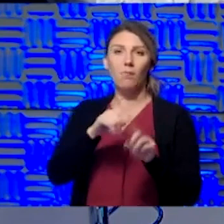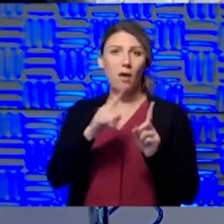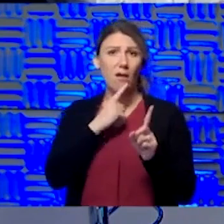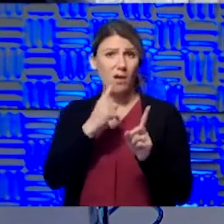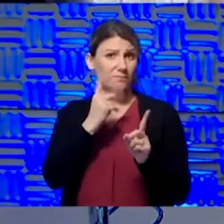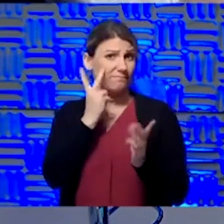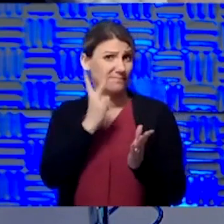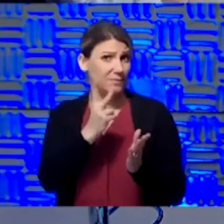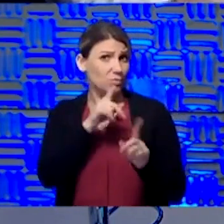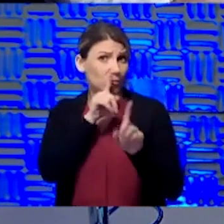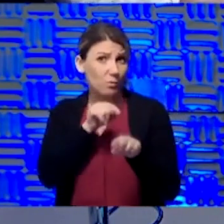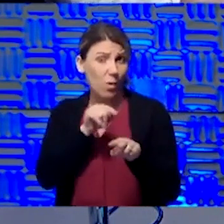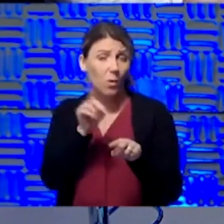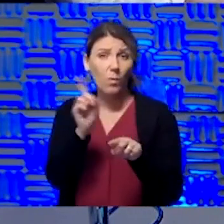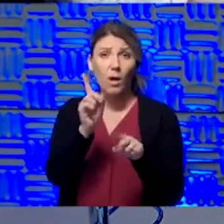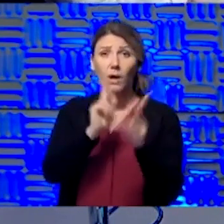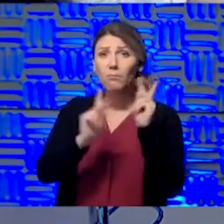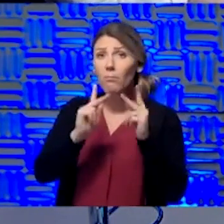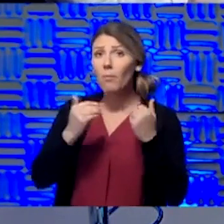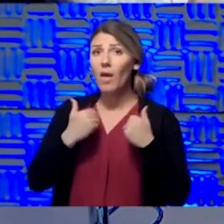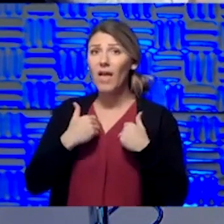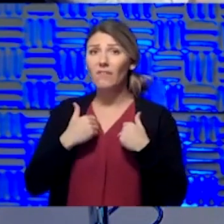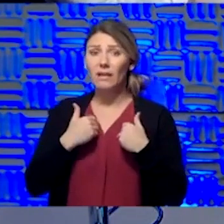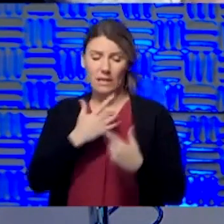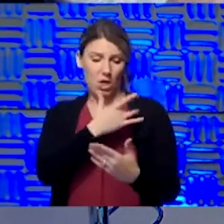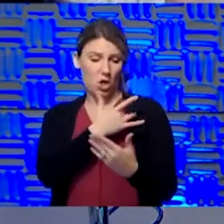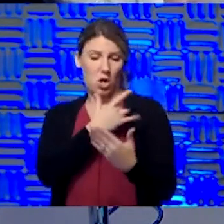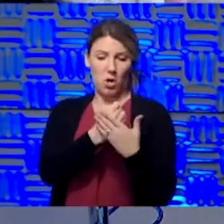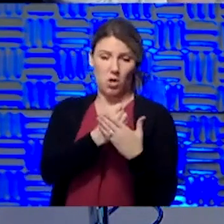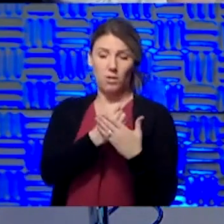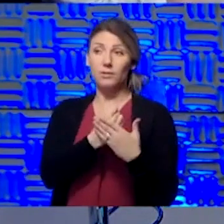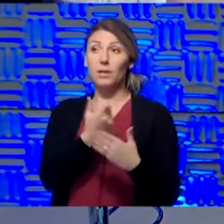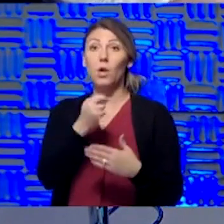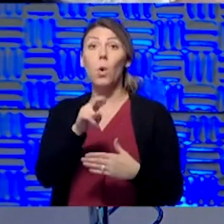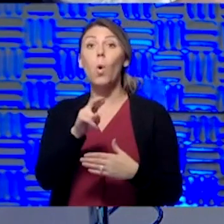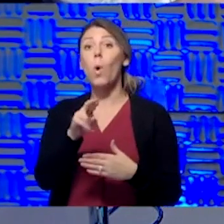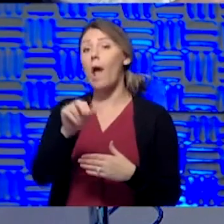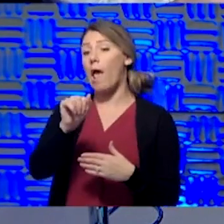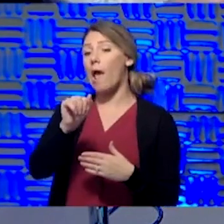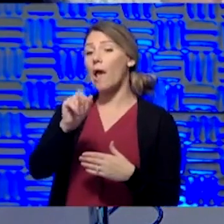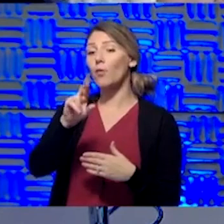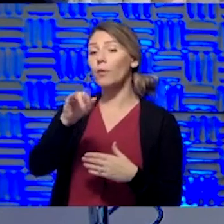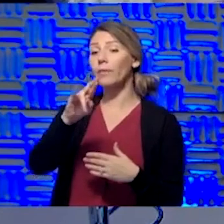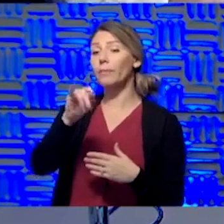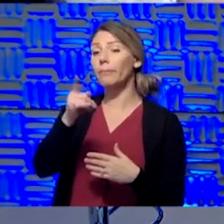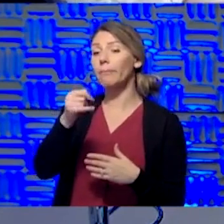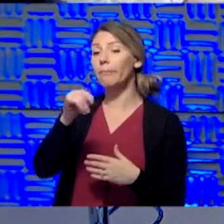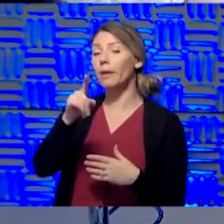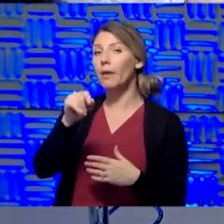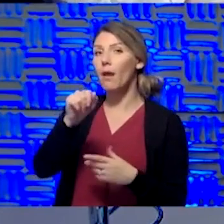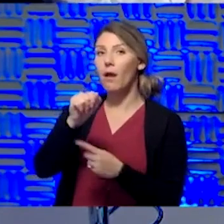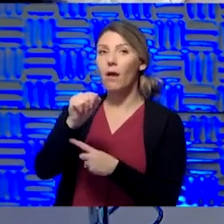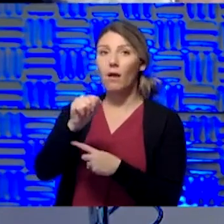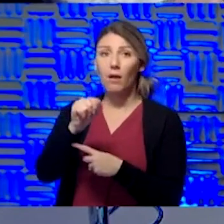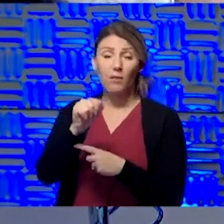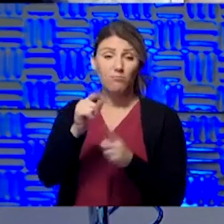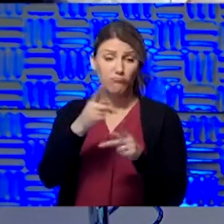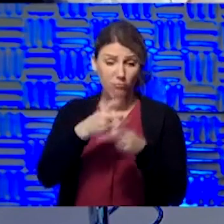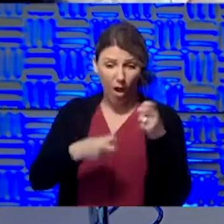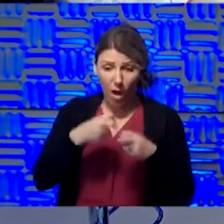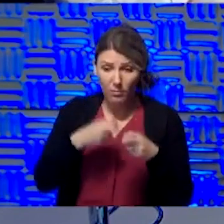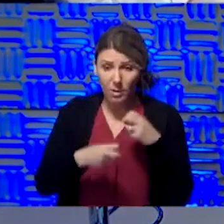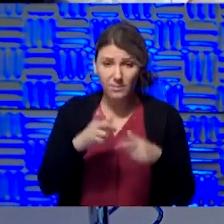seen that here, where people are having heart attack or having arrhythmias or problems, and they go to the cath lab, and they have